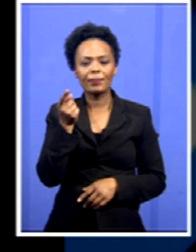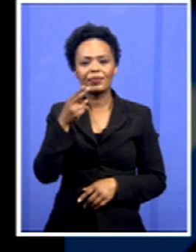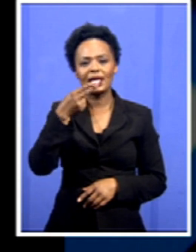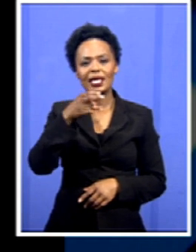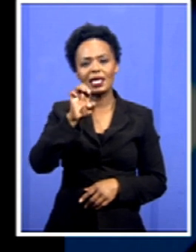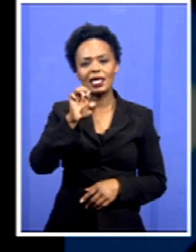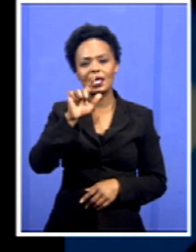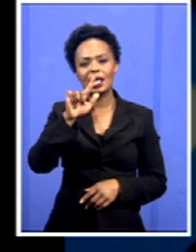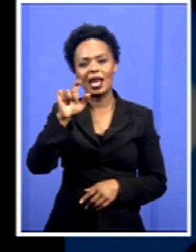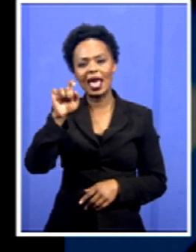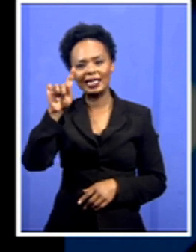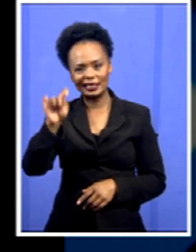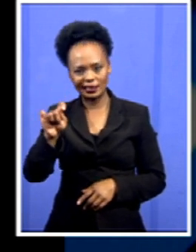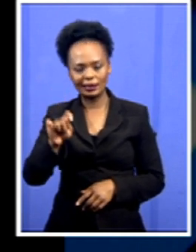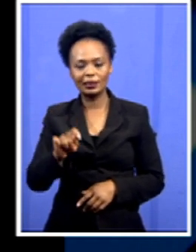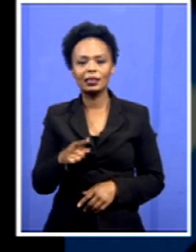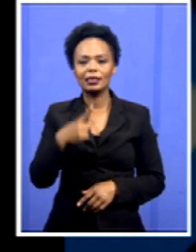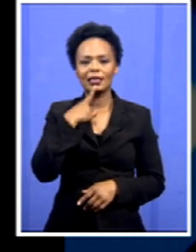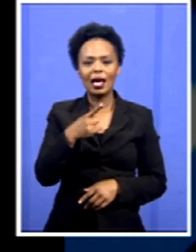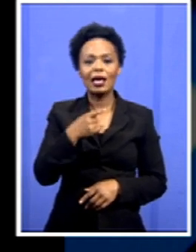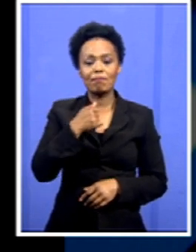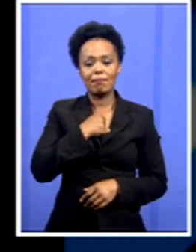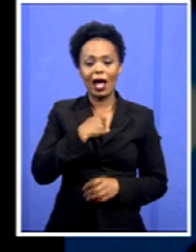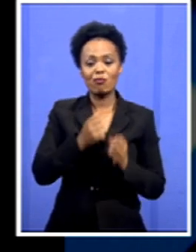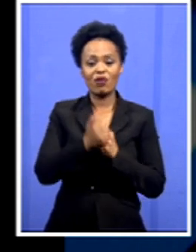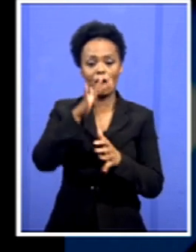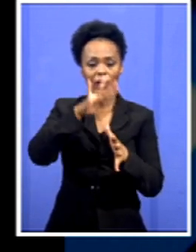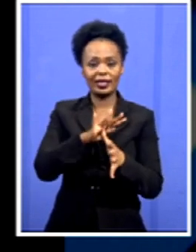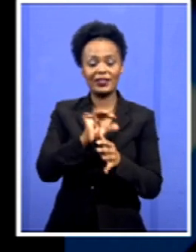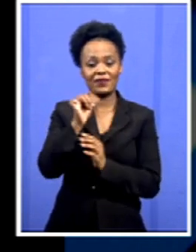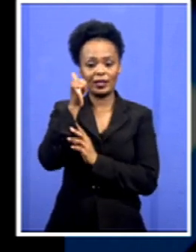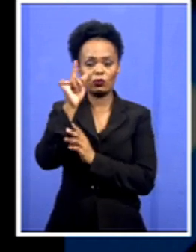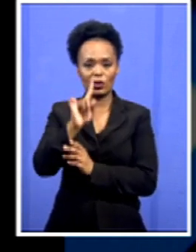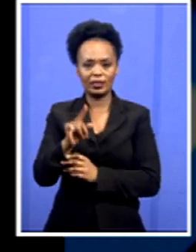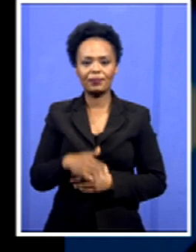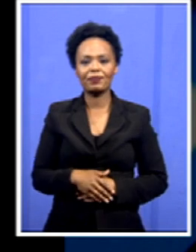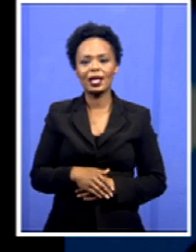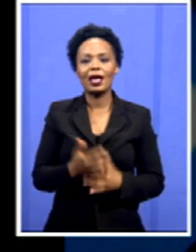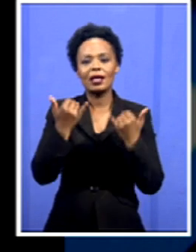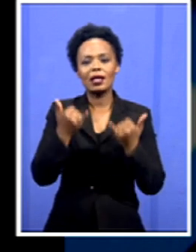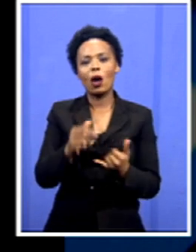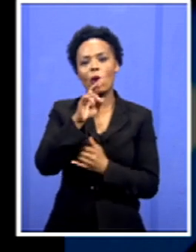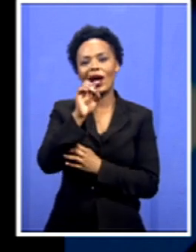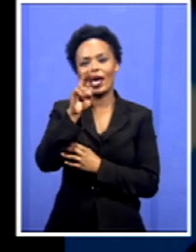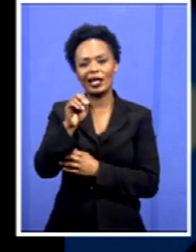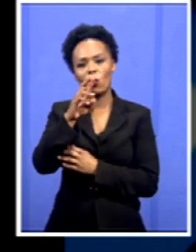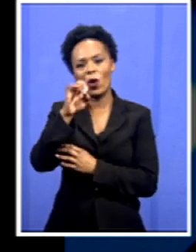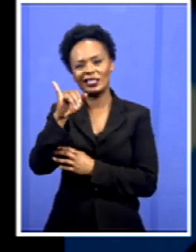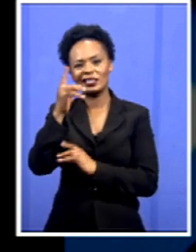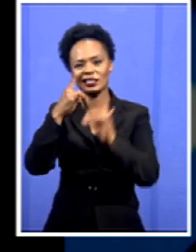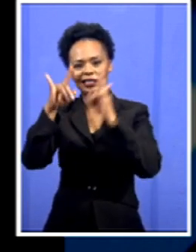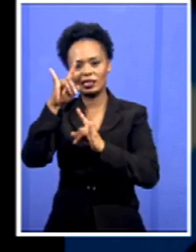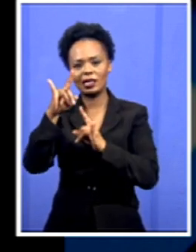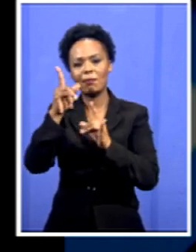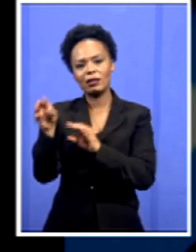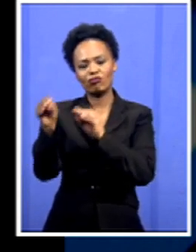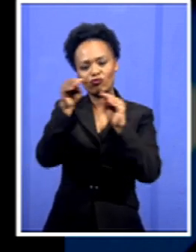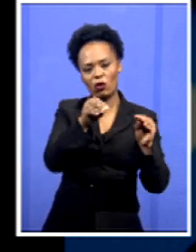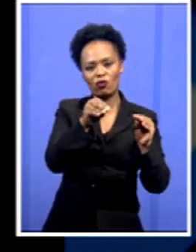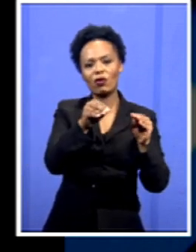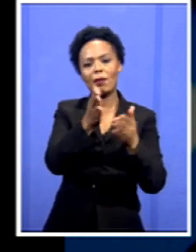Hewlett. Hewlett says, my number one priority in life is to get Rand West City on the level of Midva, actually to topple